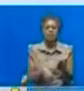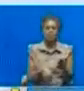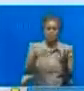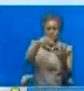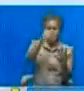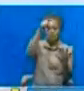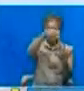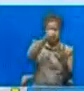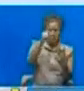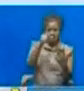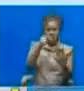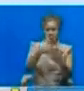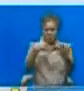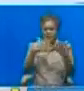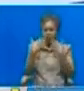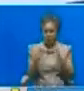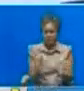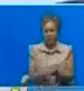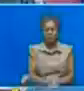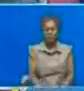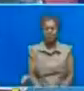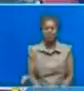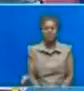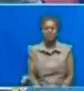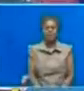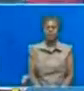know what the poll result is later on.